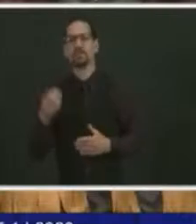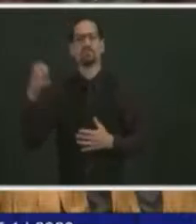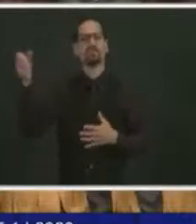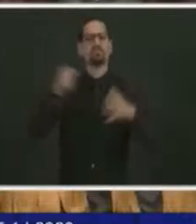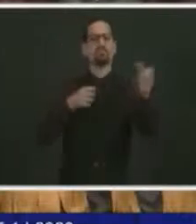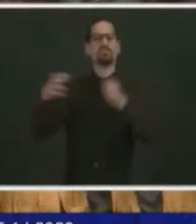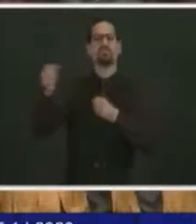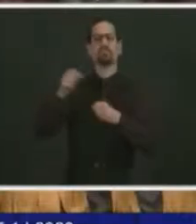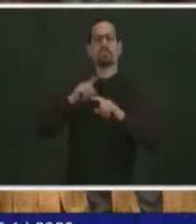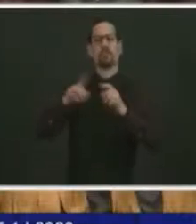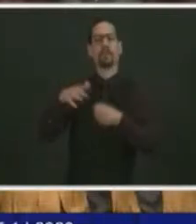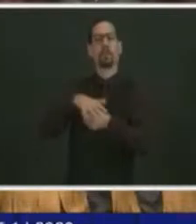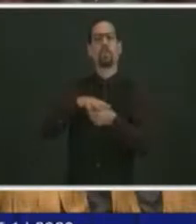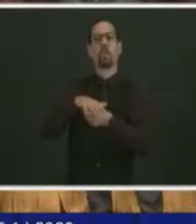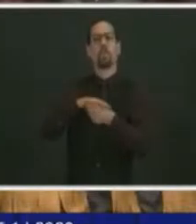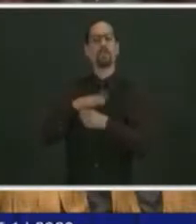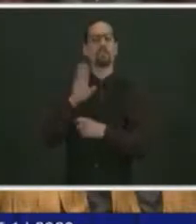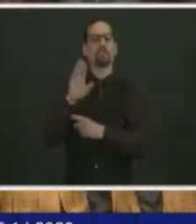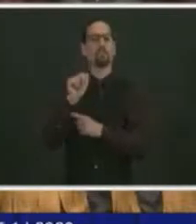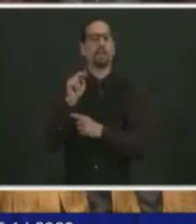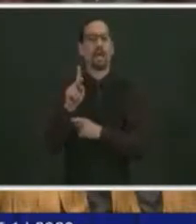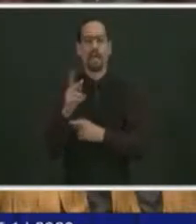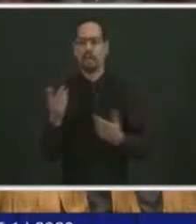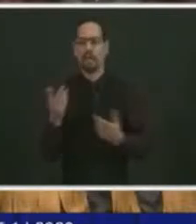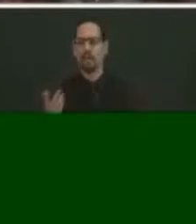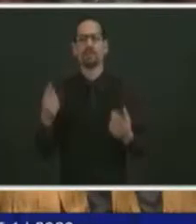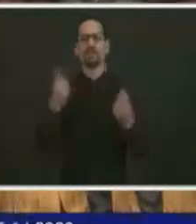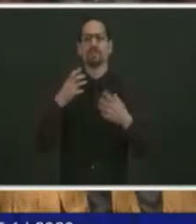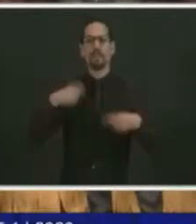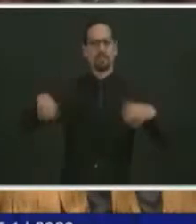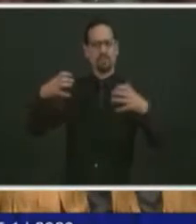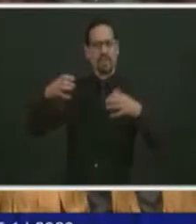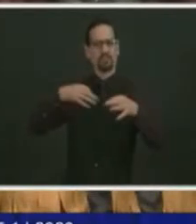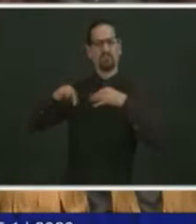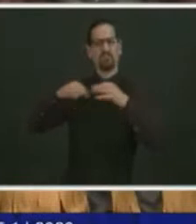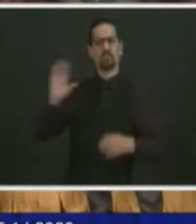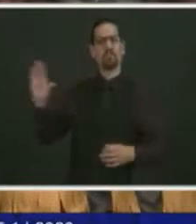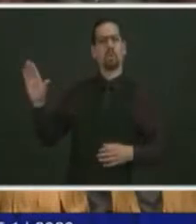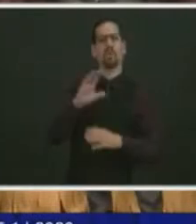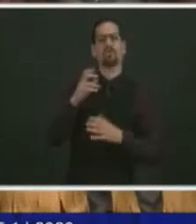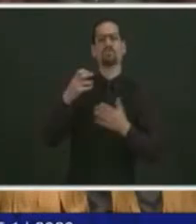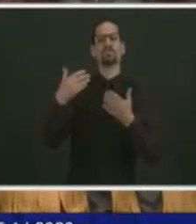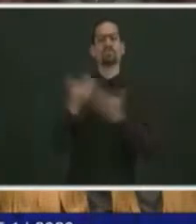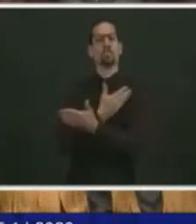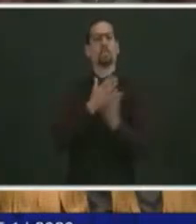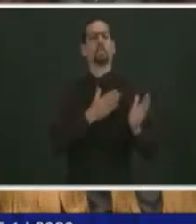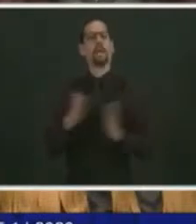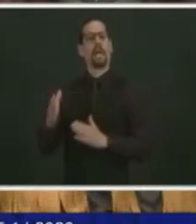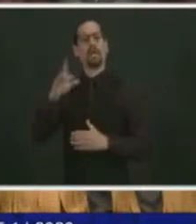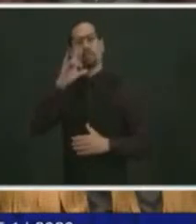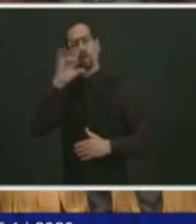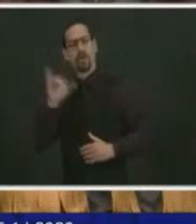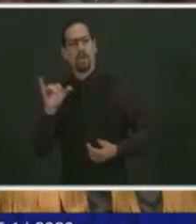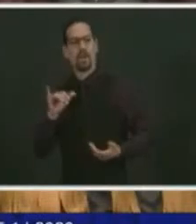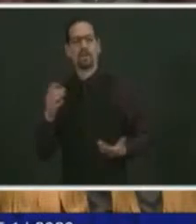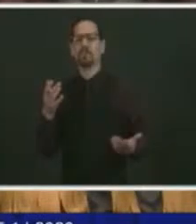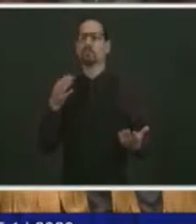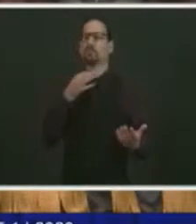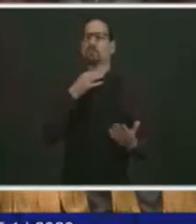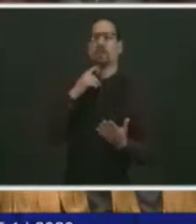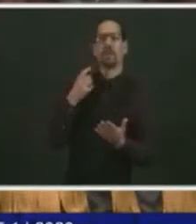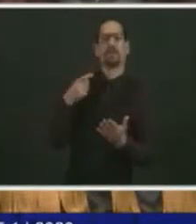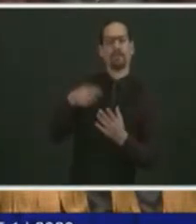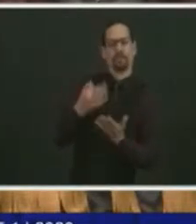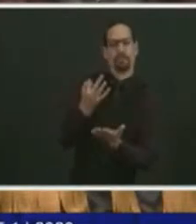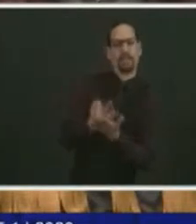president, for people who wants to explain about a new initiative for something beneficial to Rhode Islanders financially. As if it's positive and